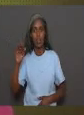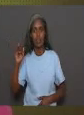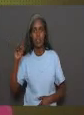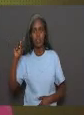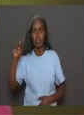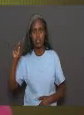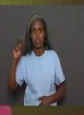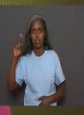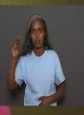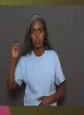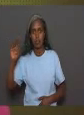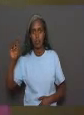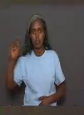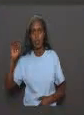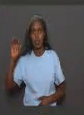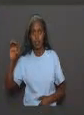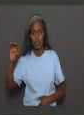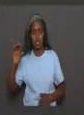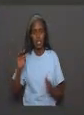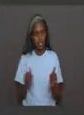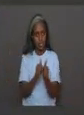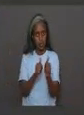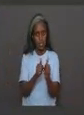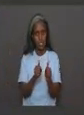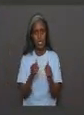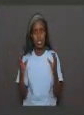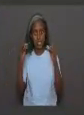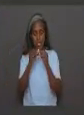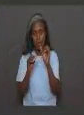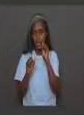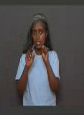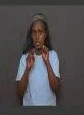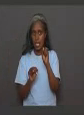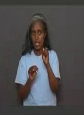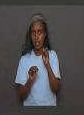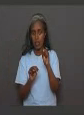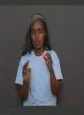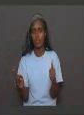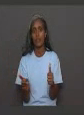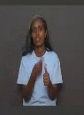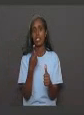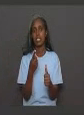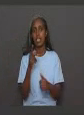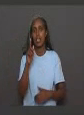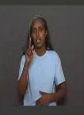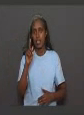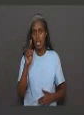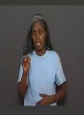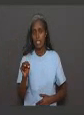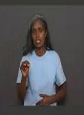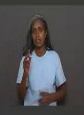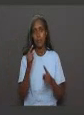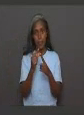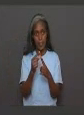arithmetic sequences. The sum Sn of the first